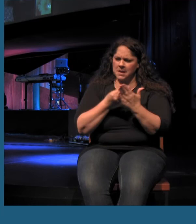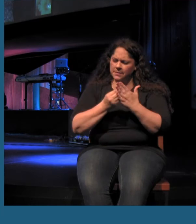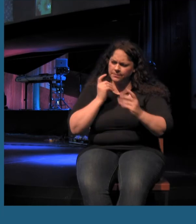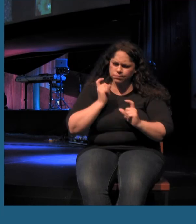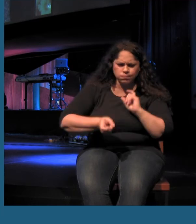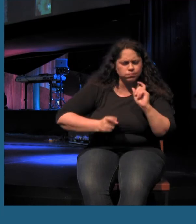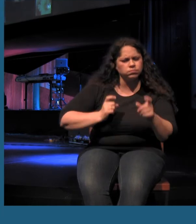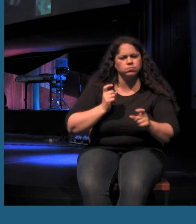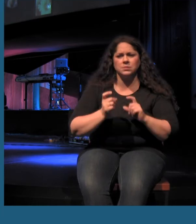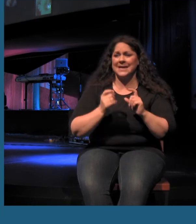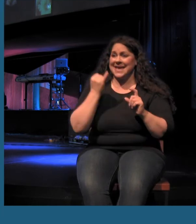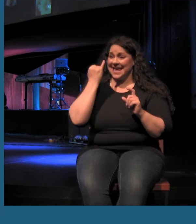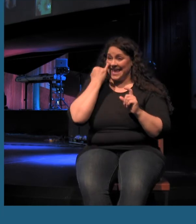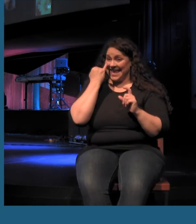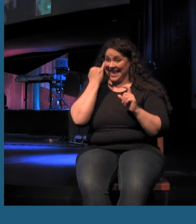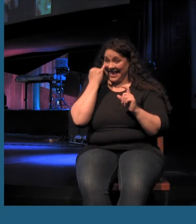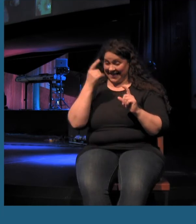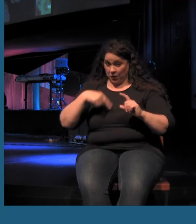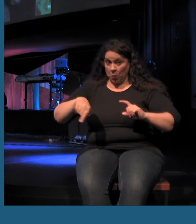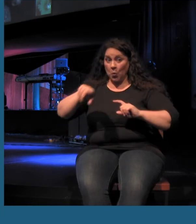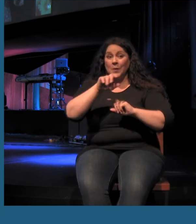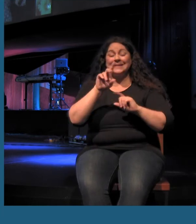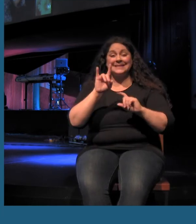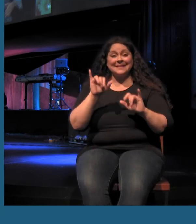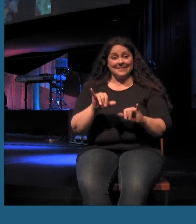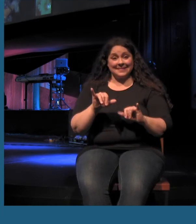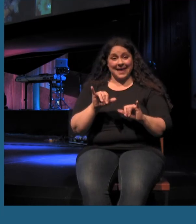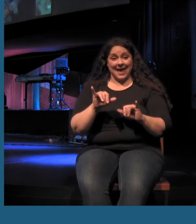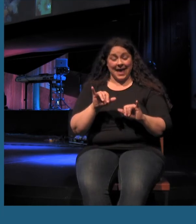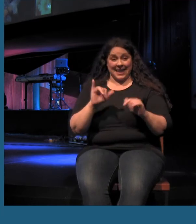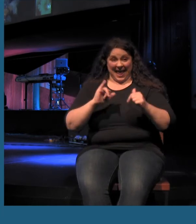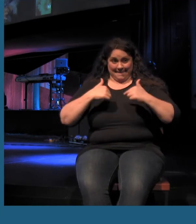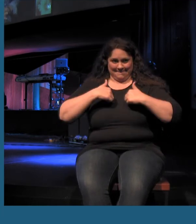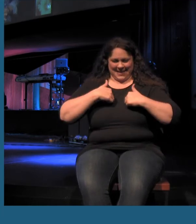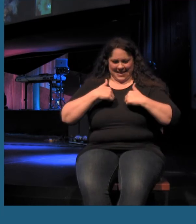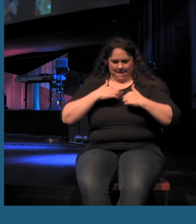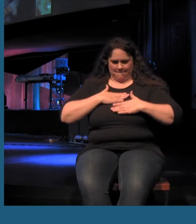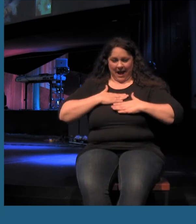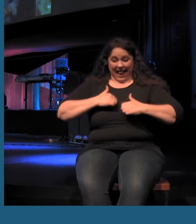if everyone did those practices like me, what kind of church would this be?